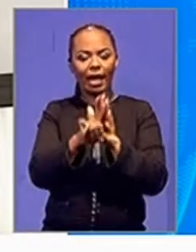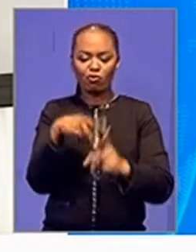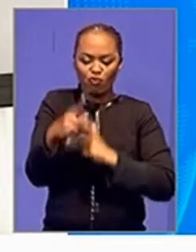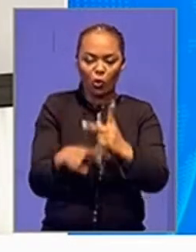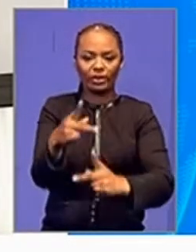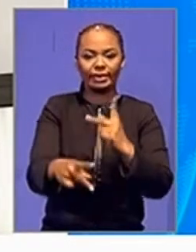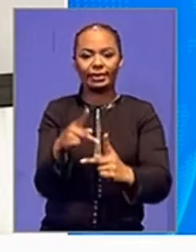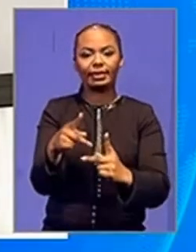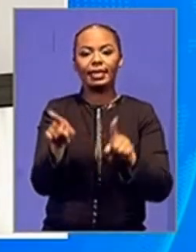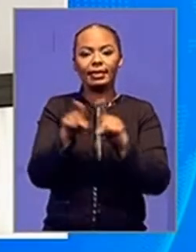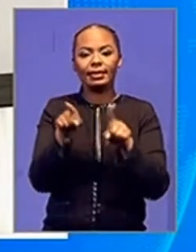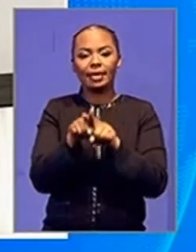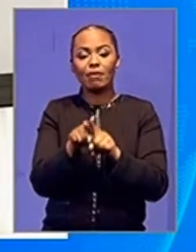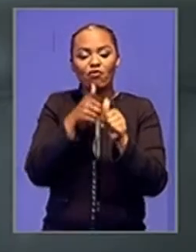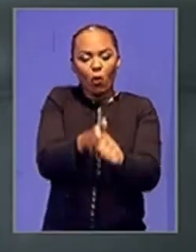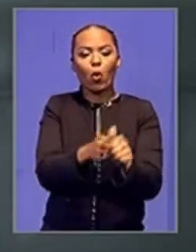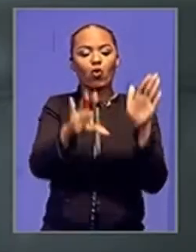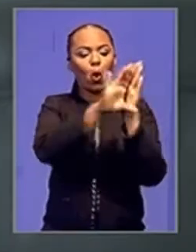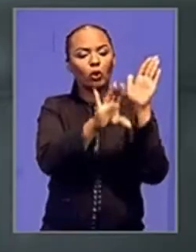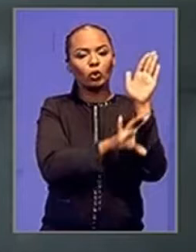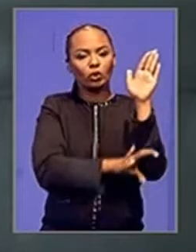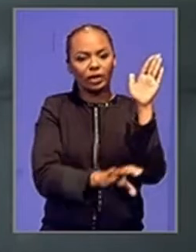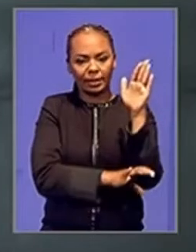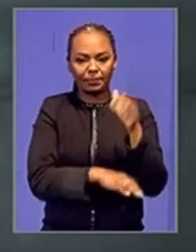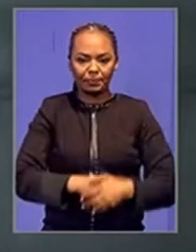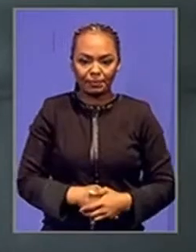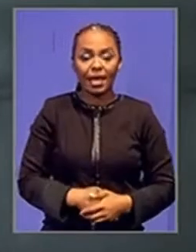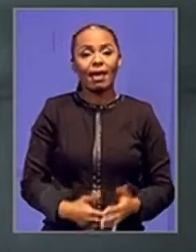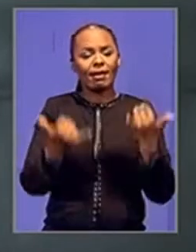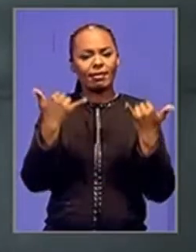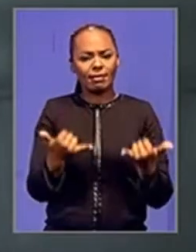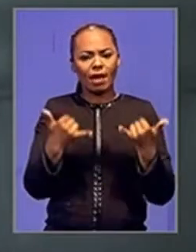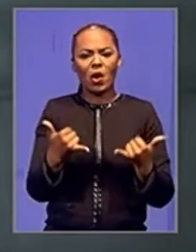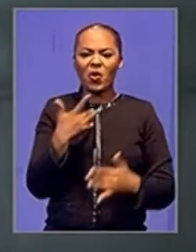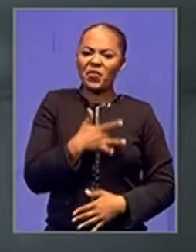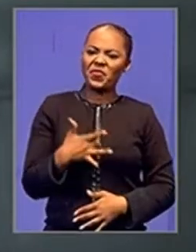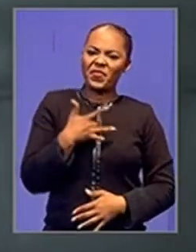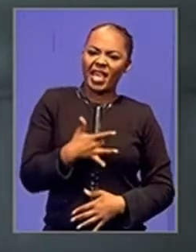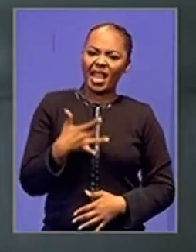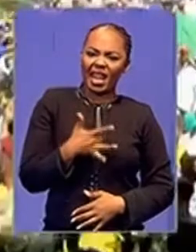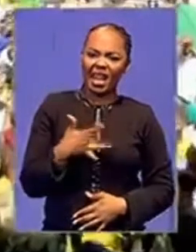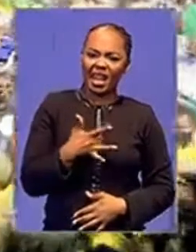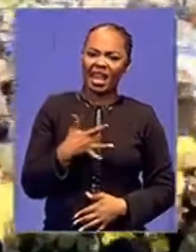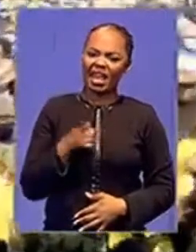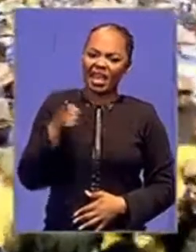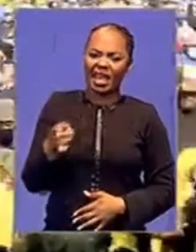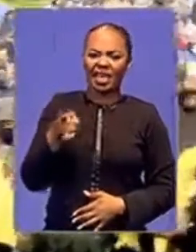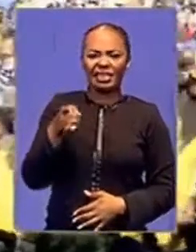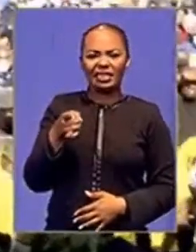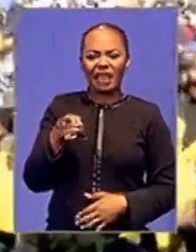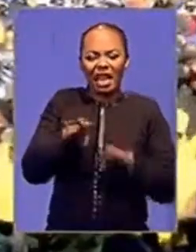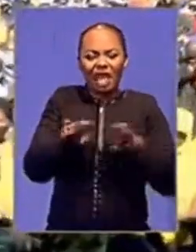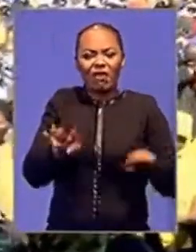in terms of our Constitution. We are increasingly beginning to feel that the imposition of this level